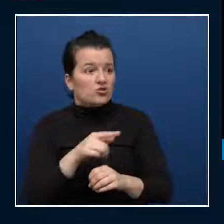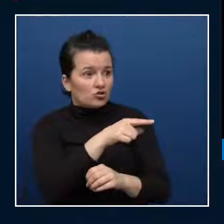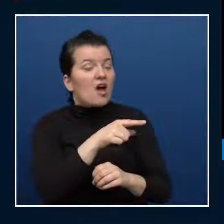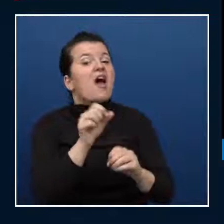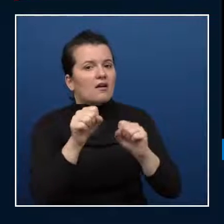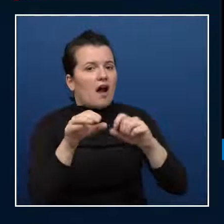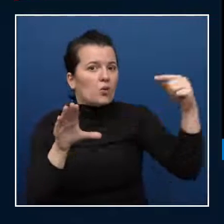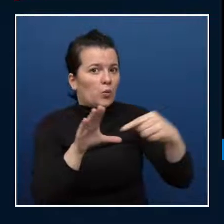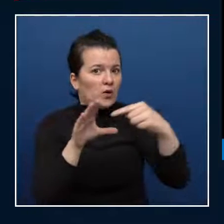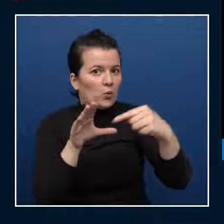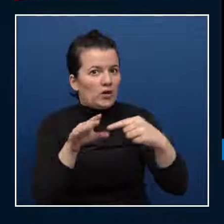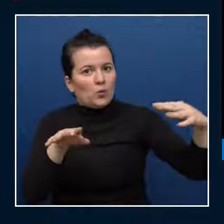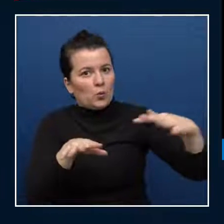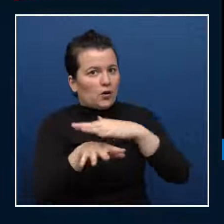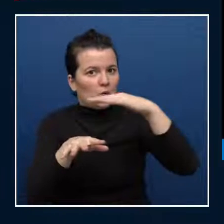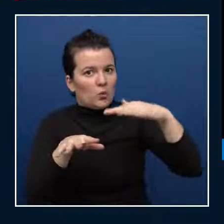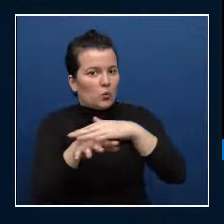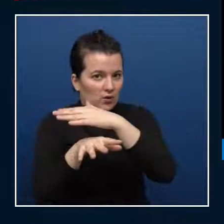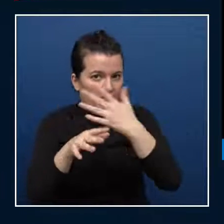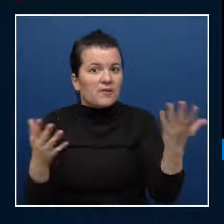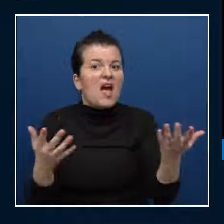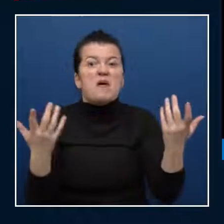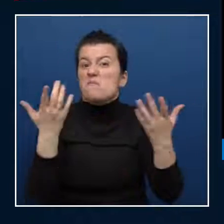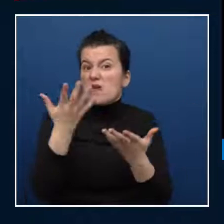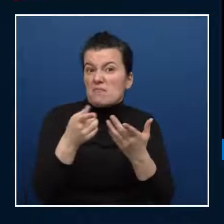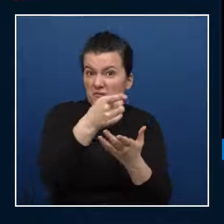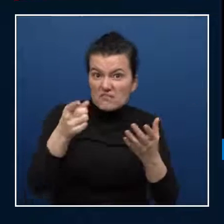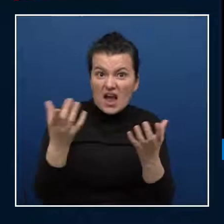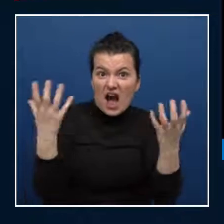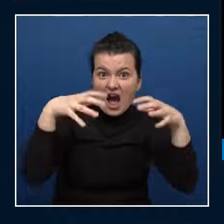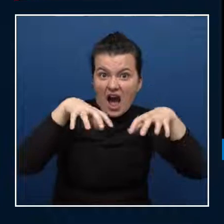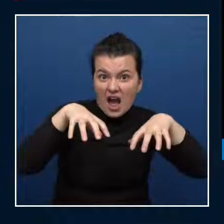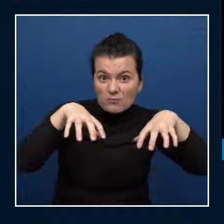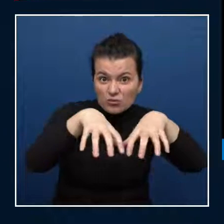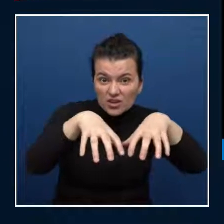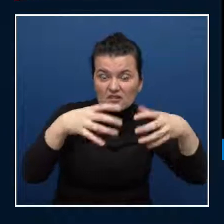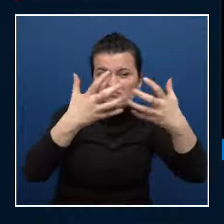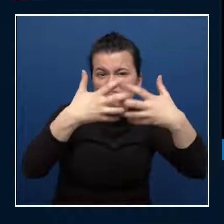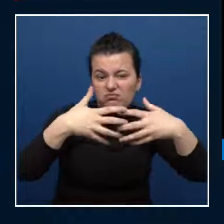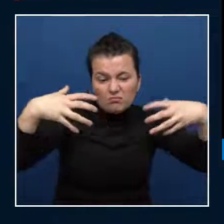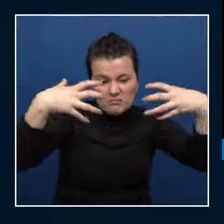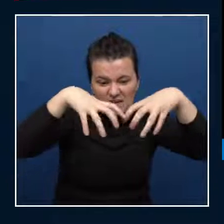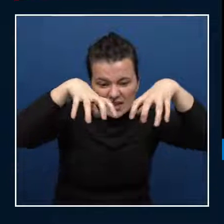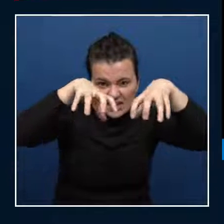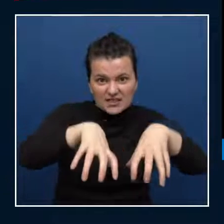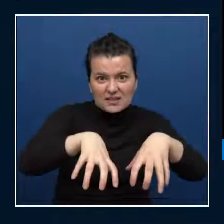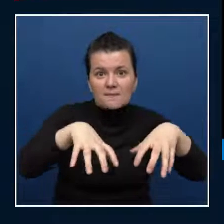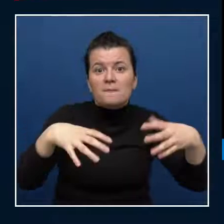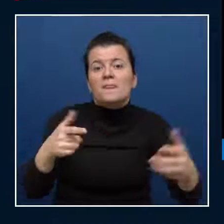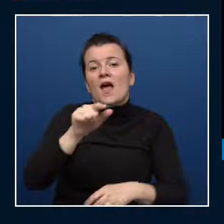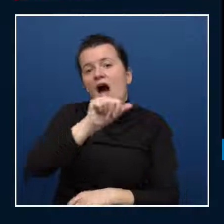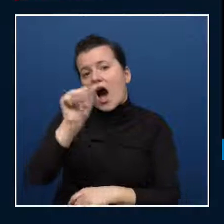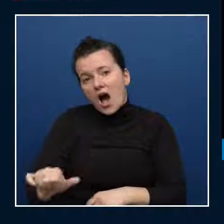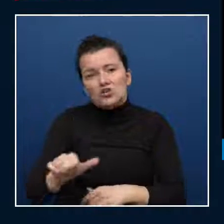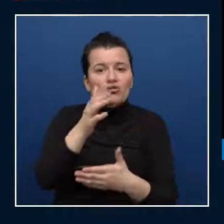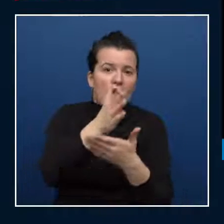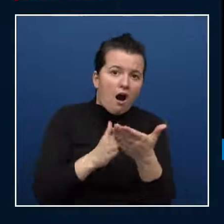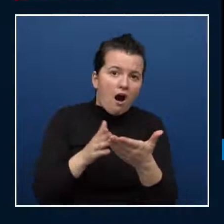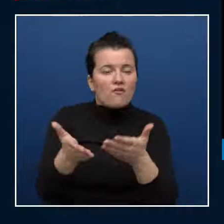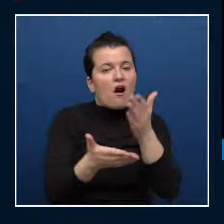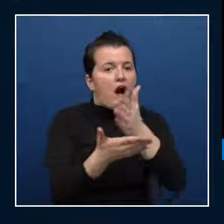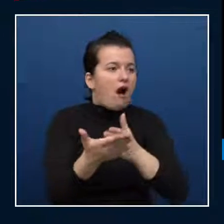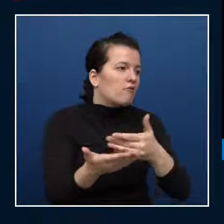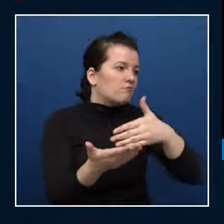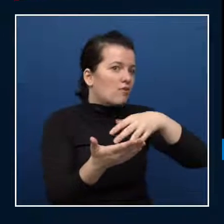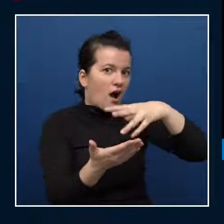you're potentially running a hybrid environment between the cloud and your on-prem environment, or potentially if you've got resources in other cloud providers